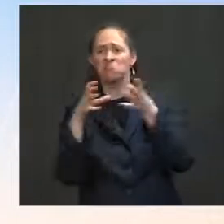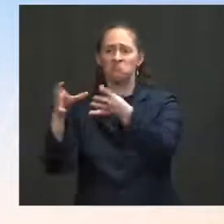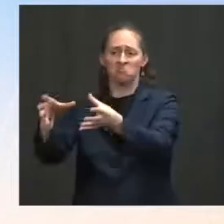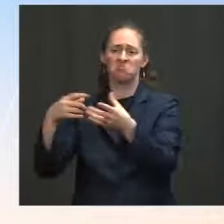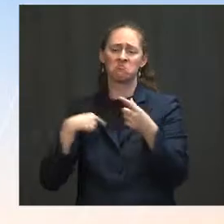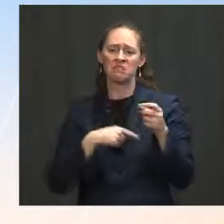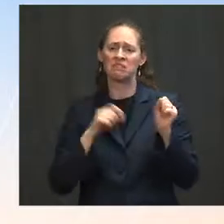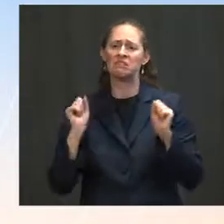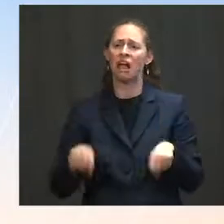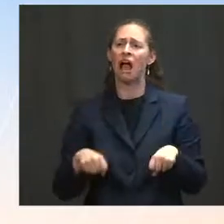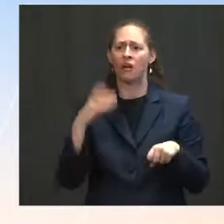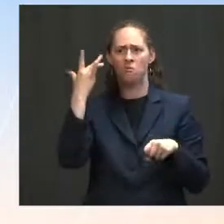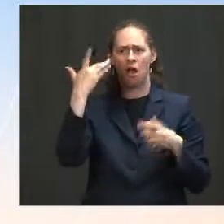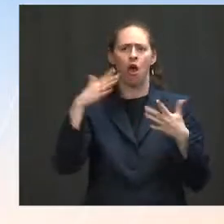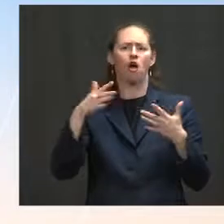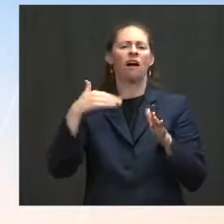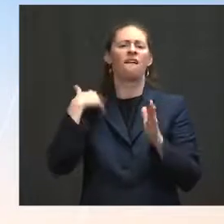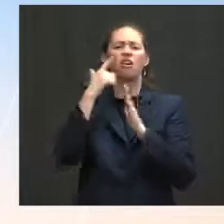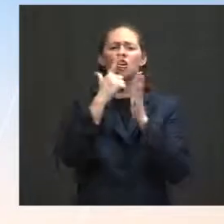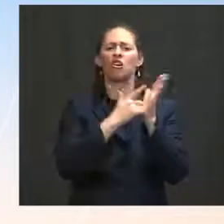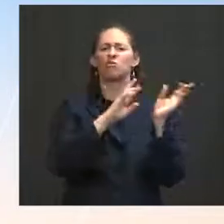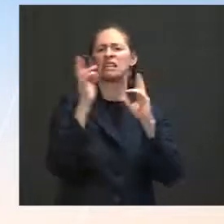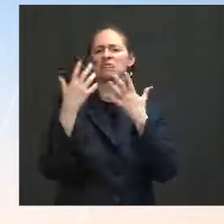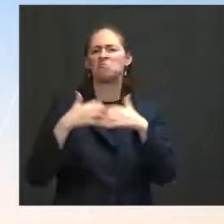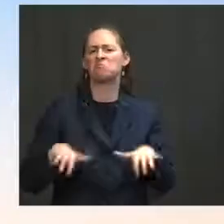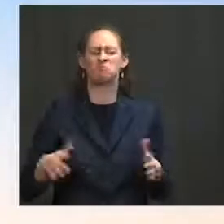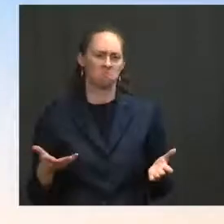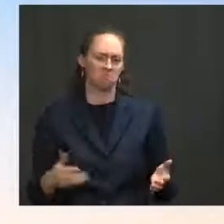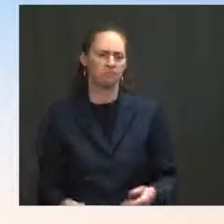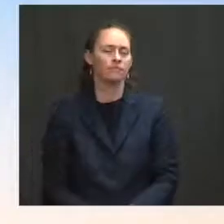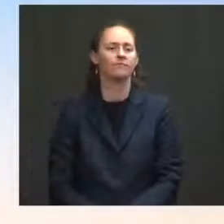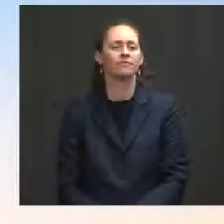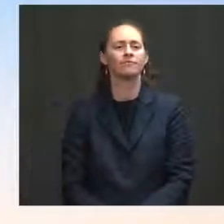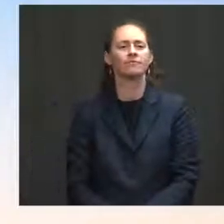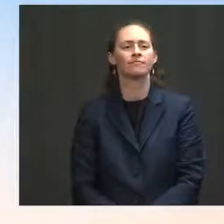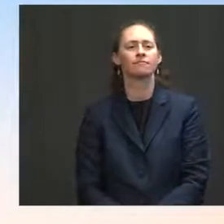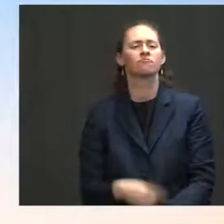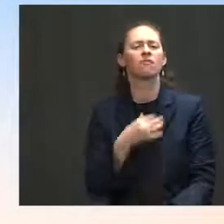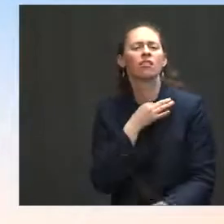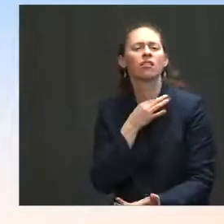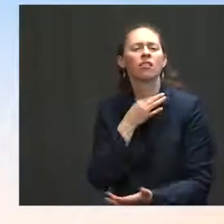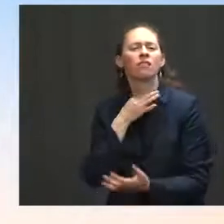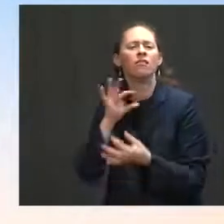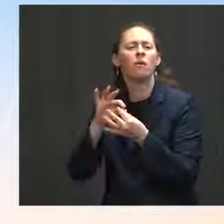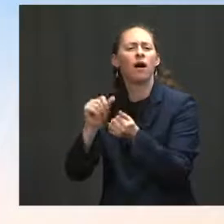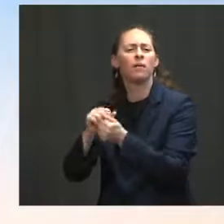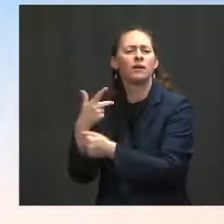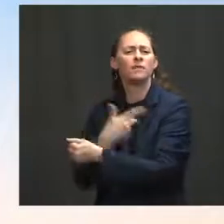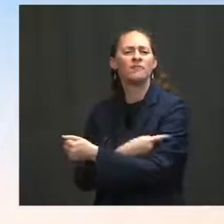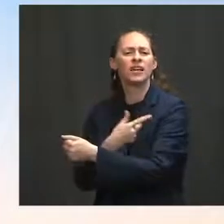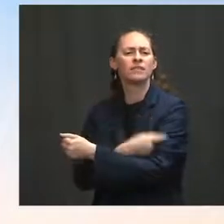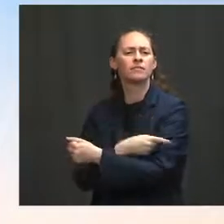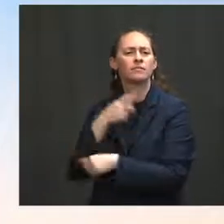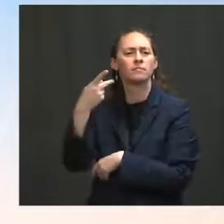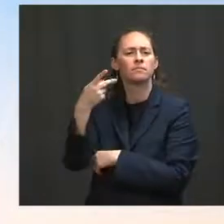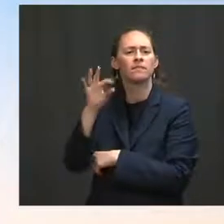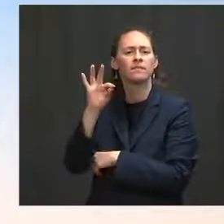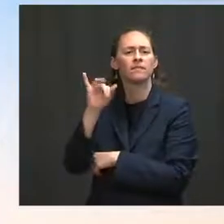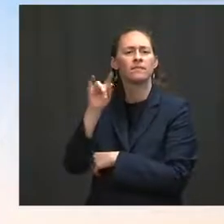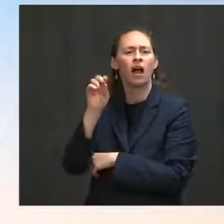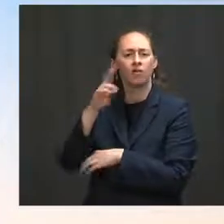third-party countries. And then on the vaccine, Pfizer requesting approval for a third shot from